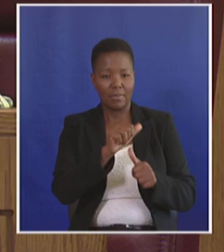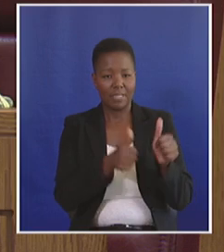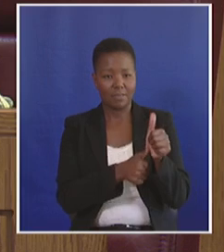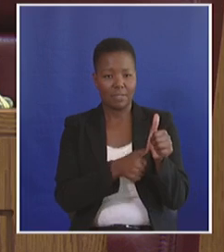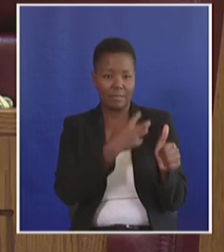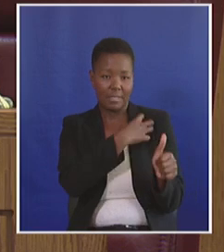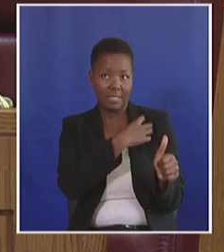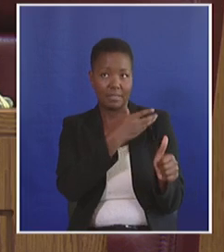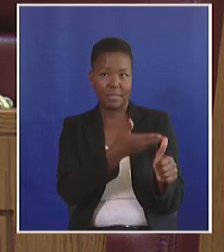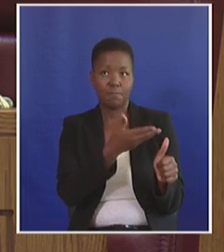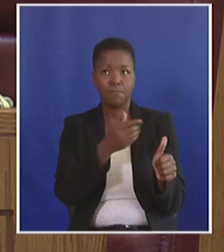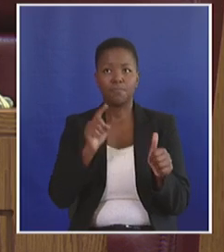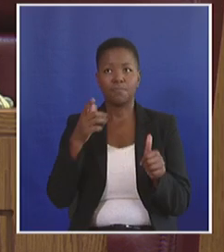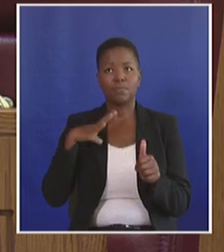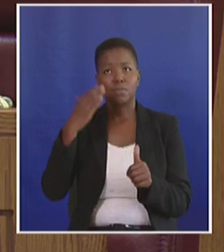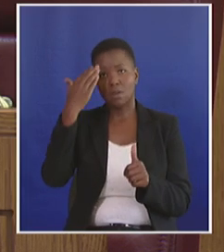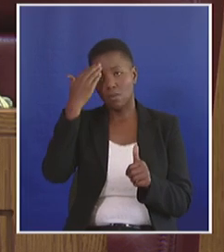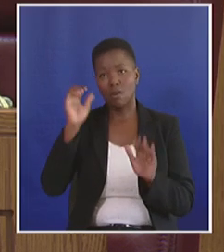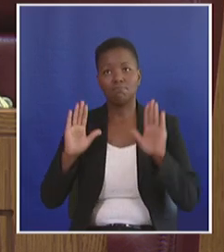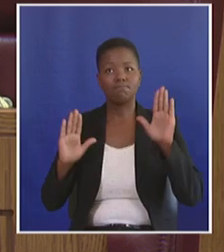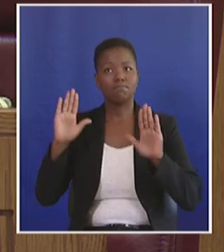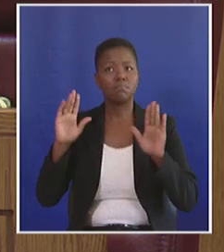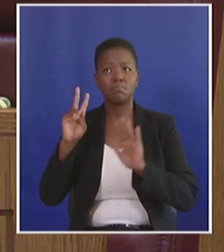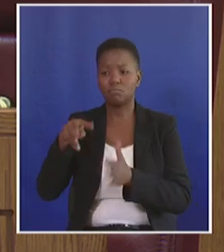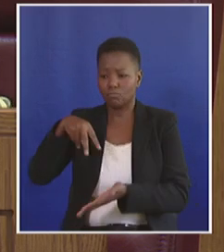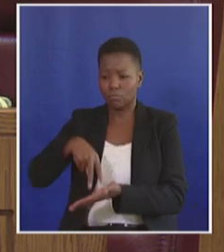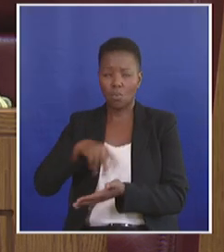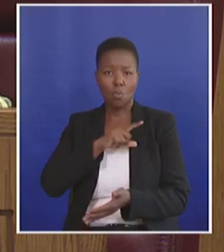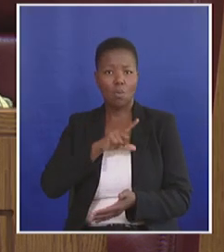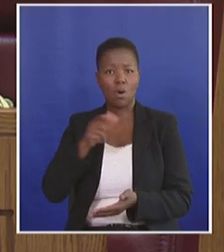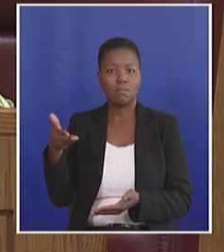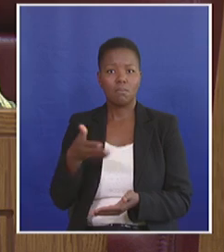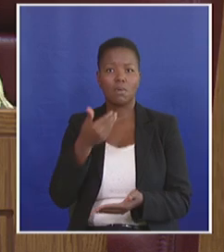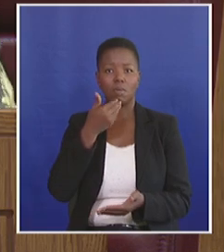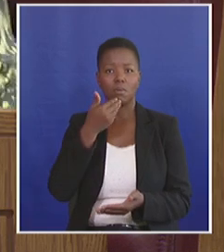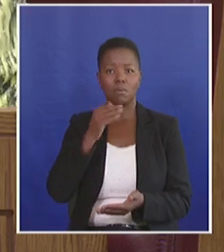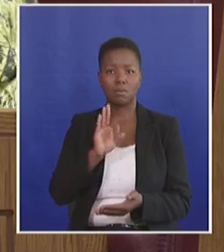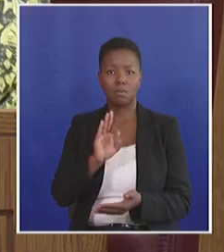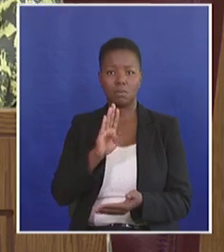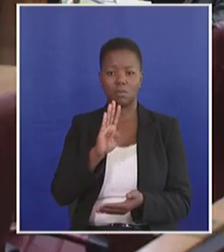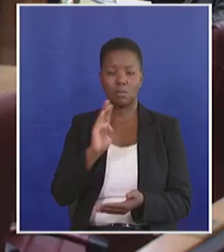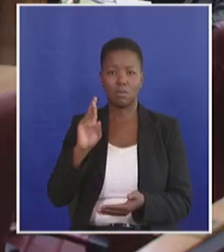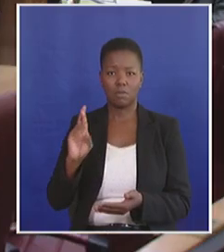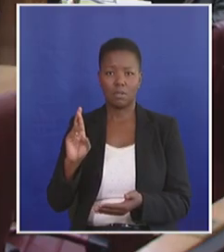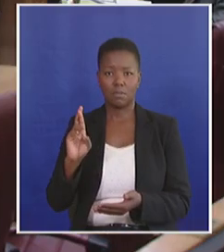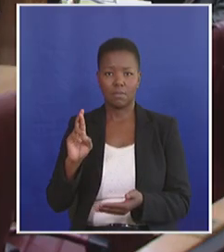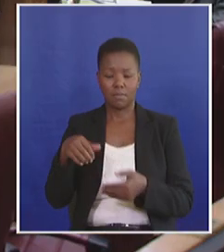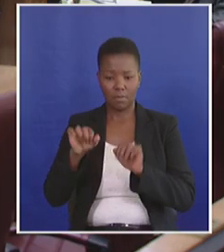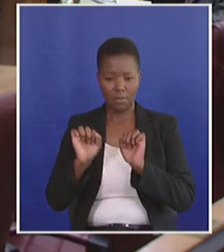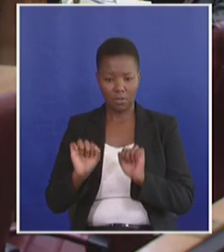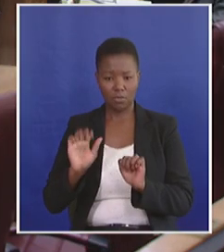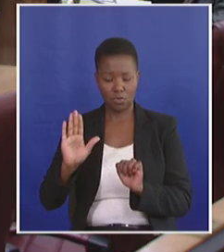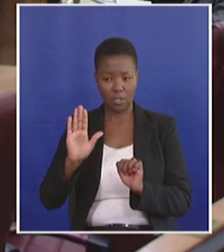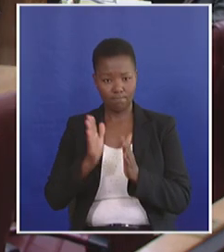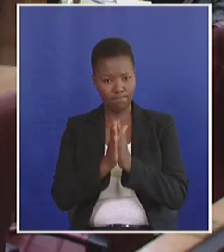Can I see, you want to make a follow-up? Honorable Faber? Chairperson, if you could recognize